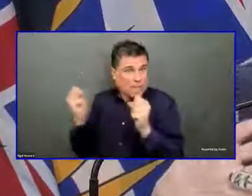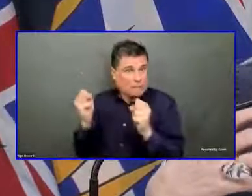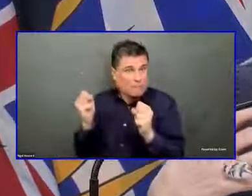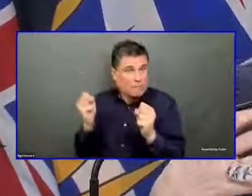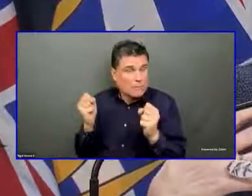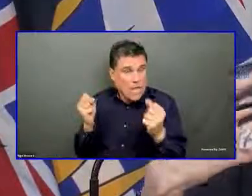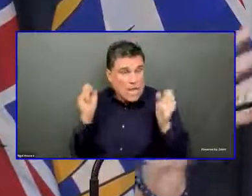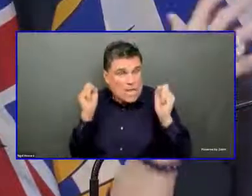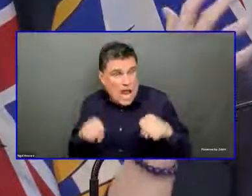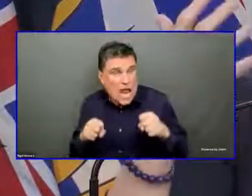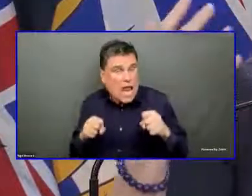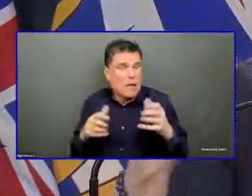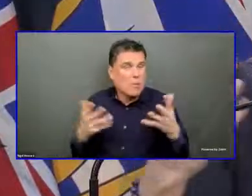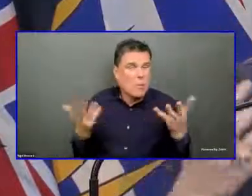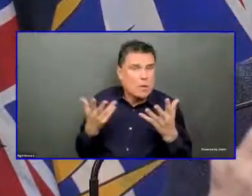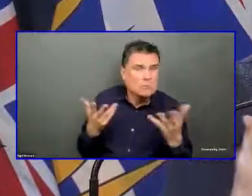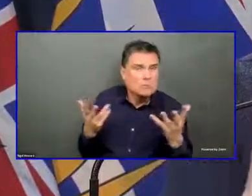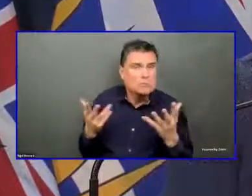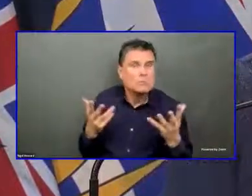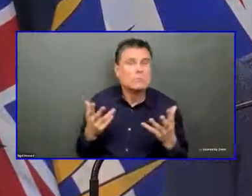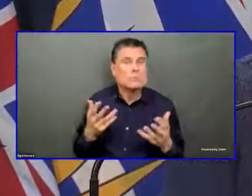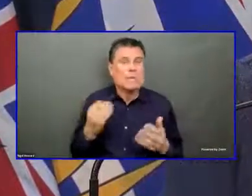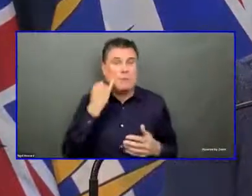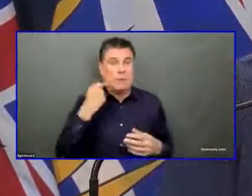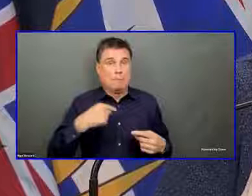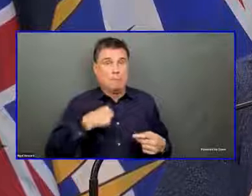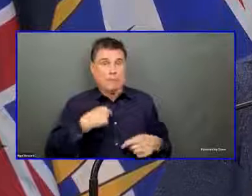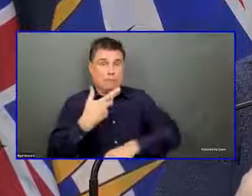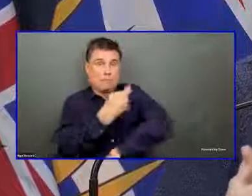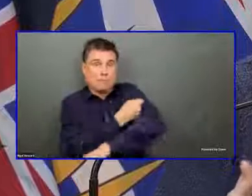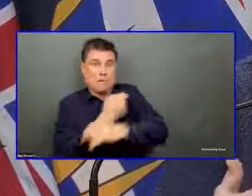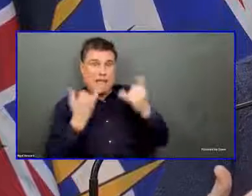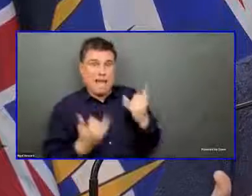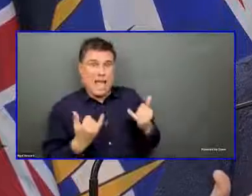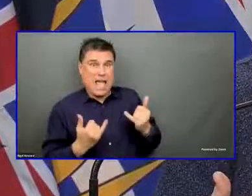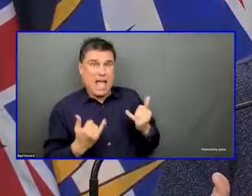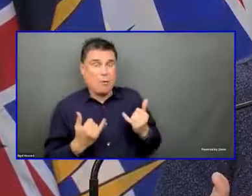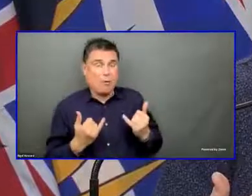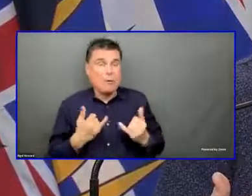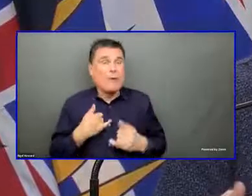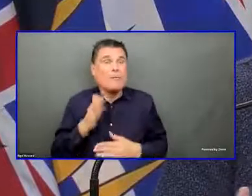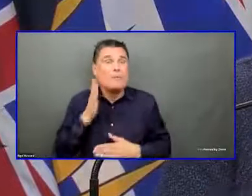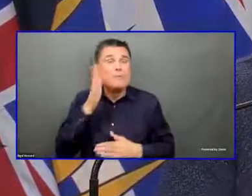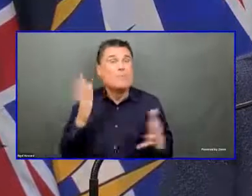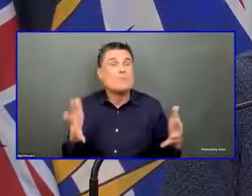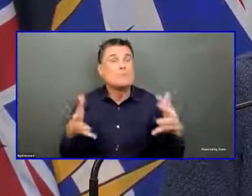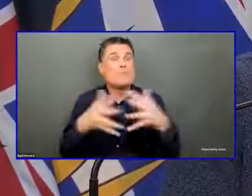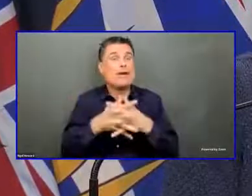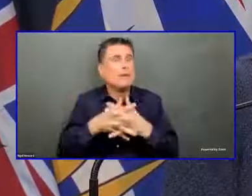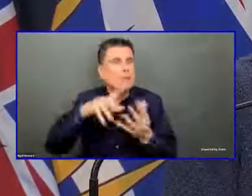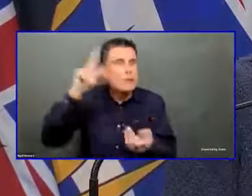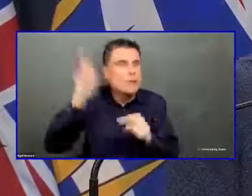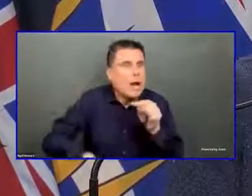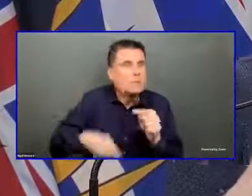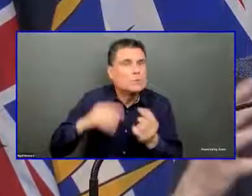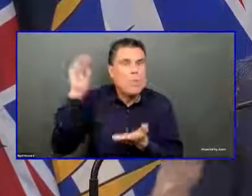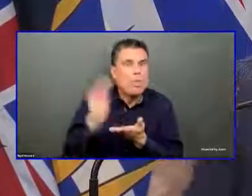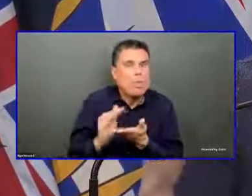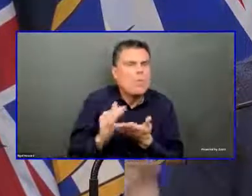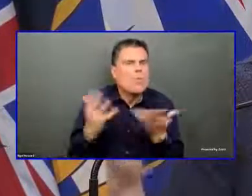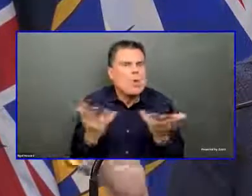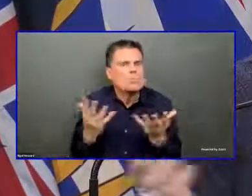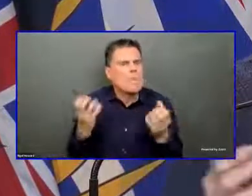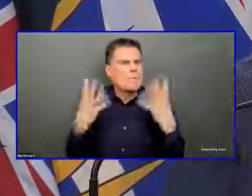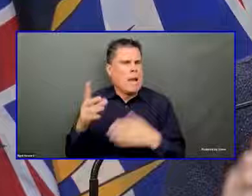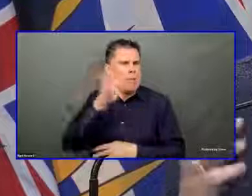more top of mind for people early on when we started these immunization programs. And as we're learning